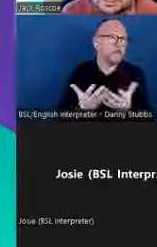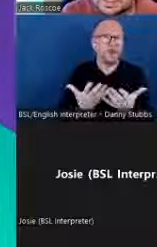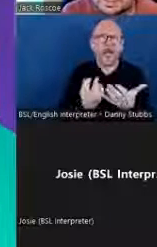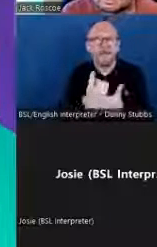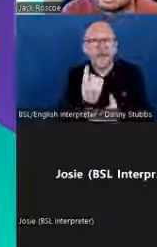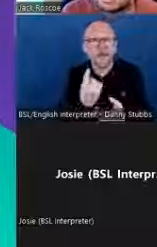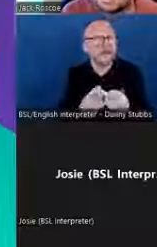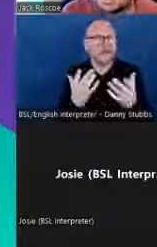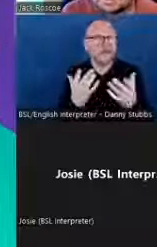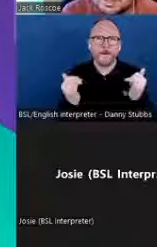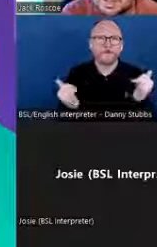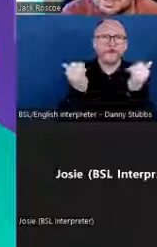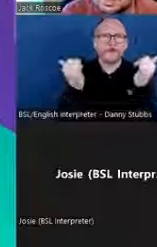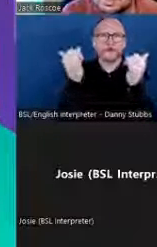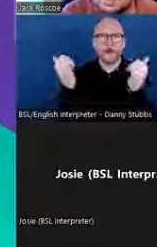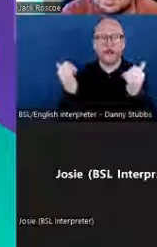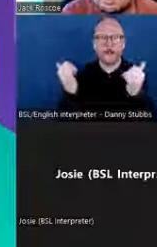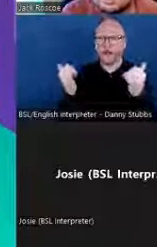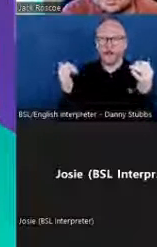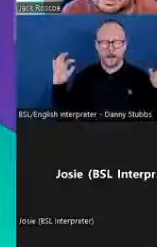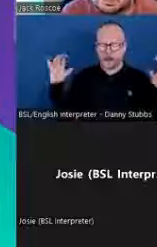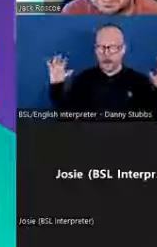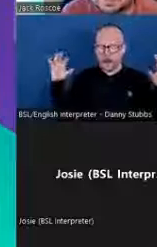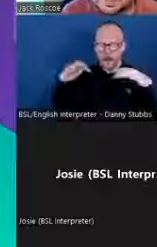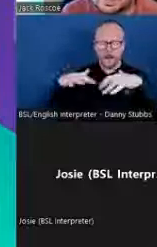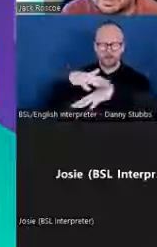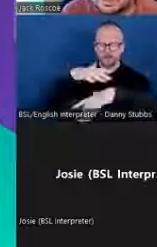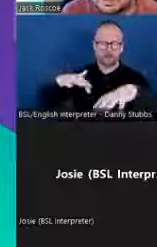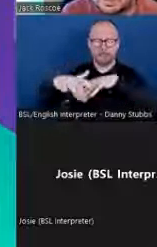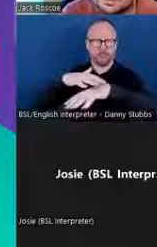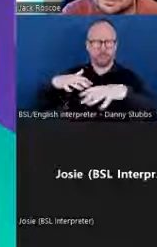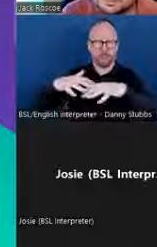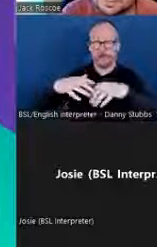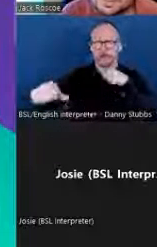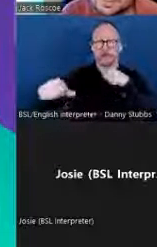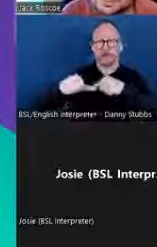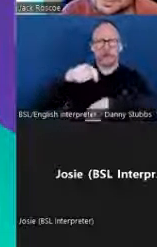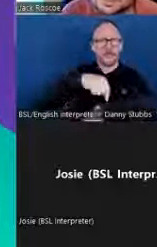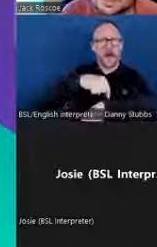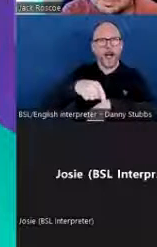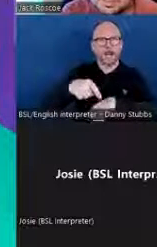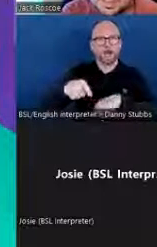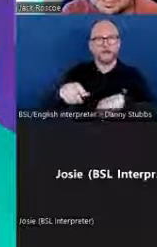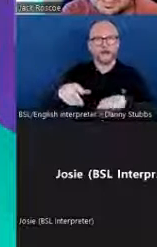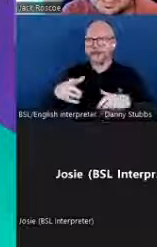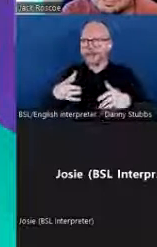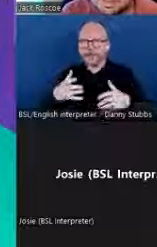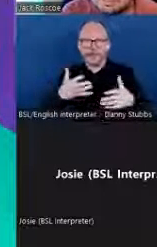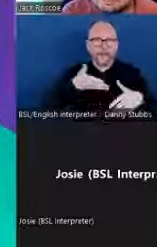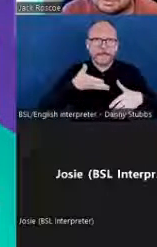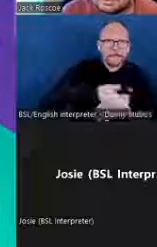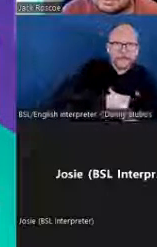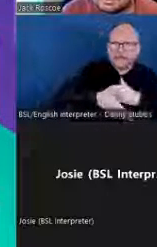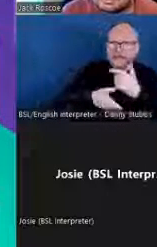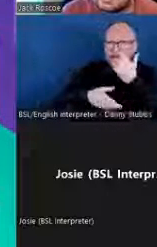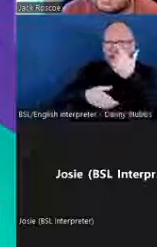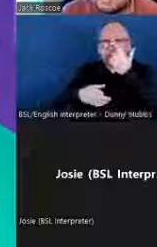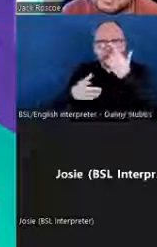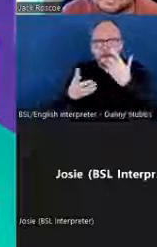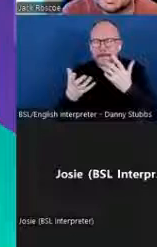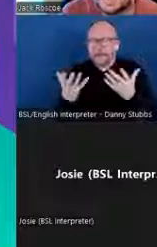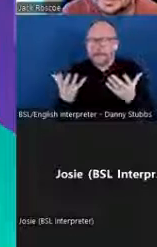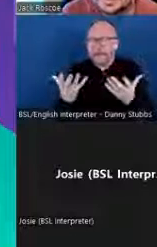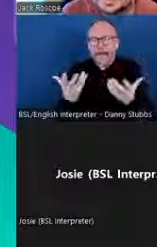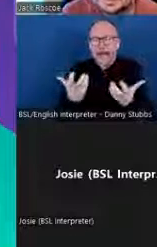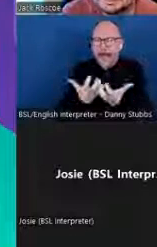intense activity over a few days, and there are always a million things that need doing. So in some cases, it might be worth looking for